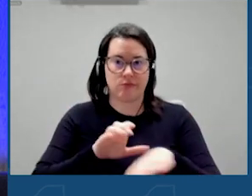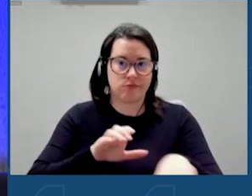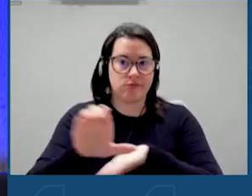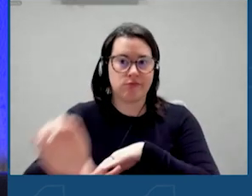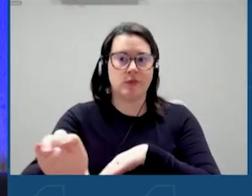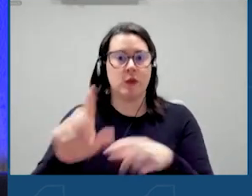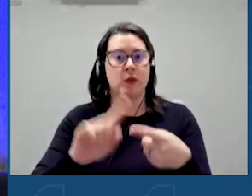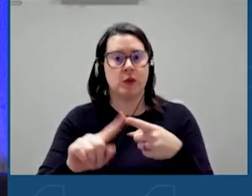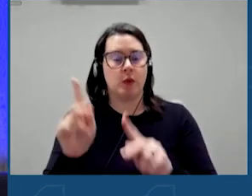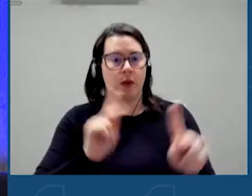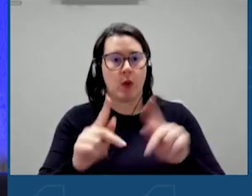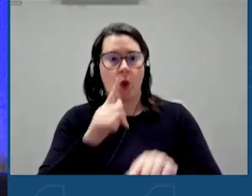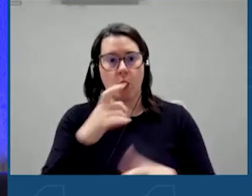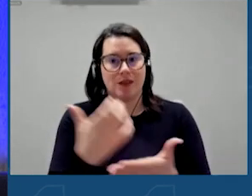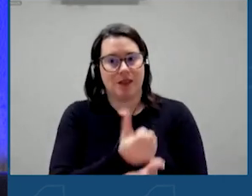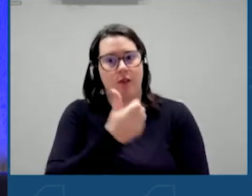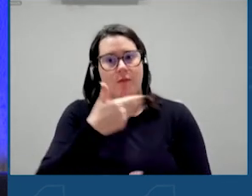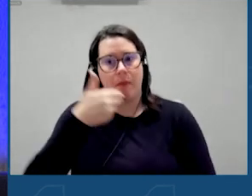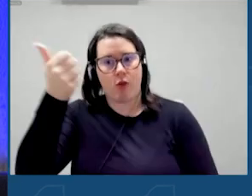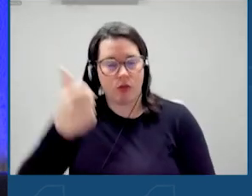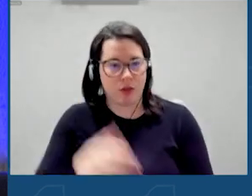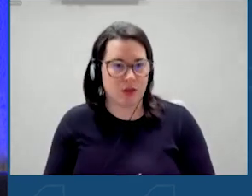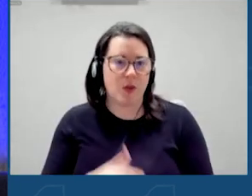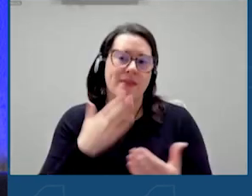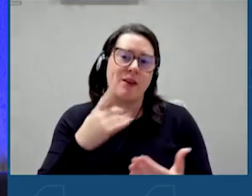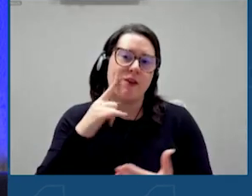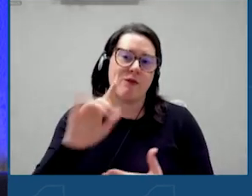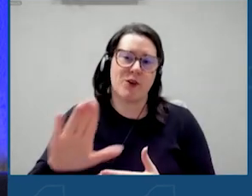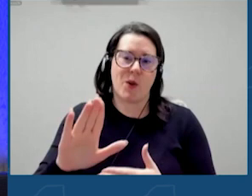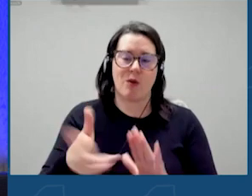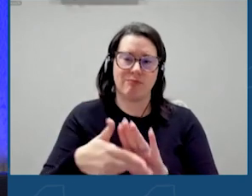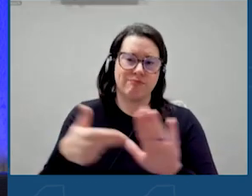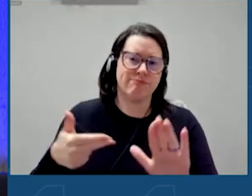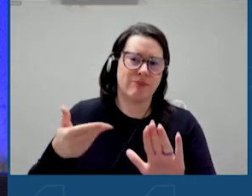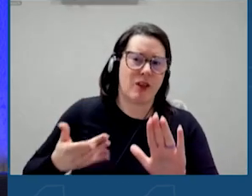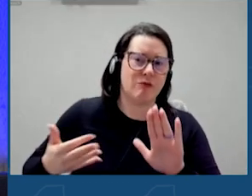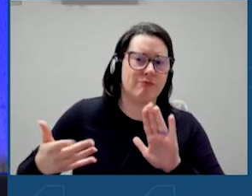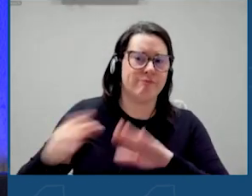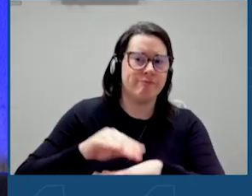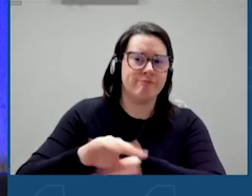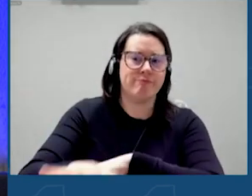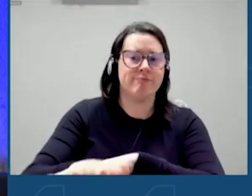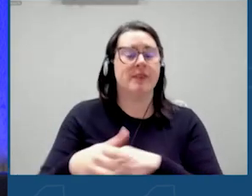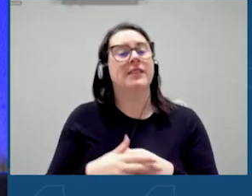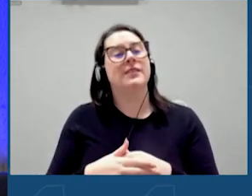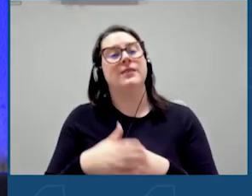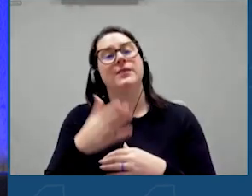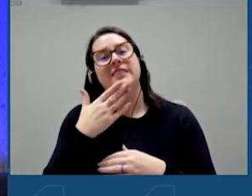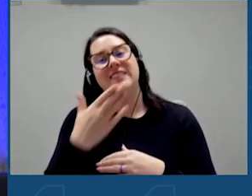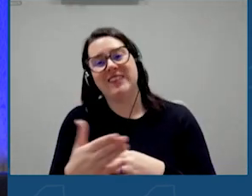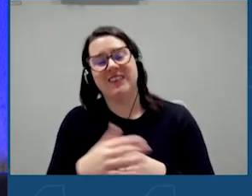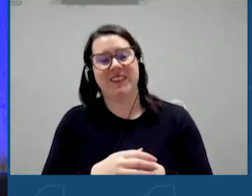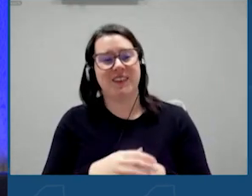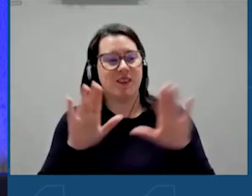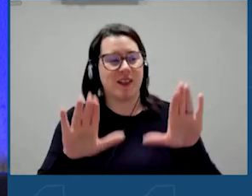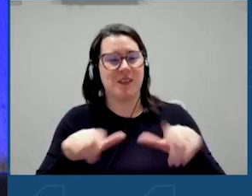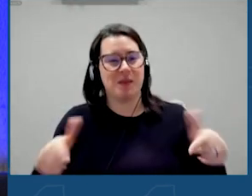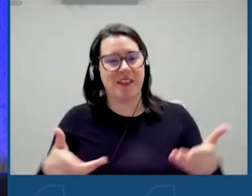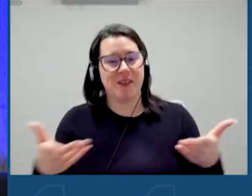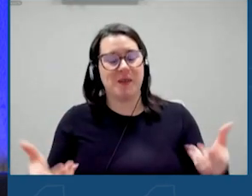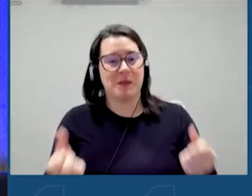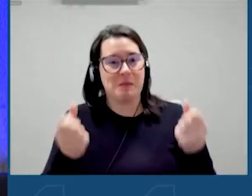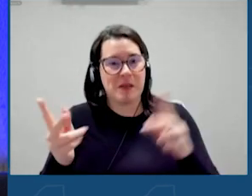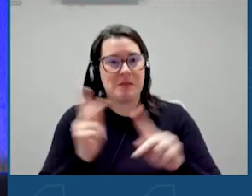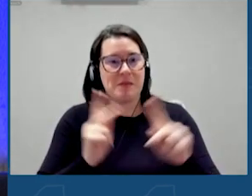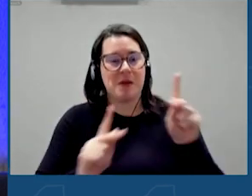deserve so much more. So thank you for the legacy you're leaving as well, Steve. So it's great to be here with a room full of people that are so dedicated.